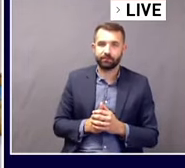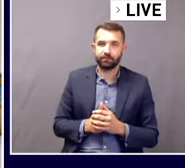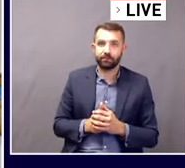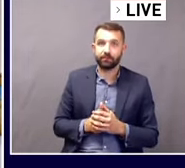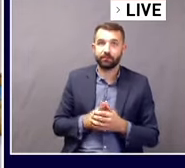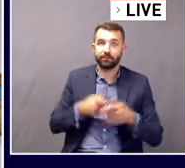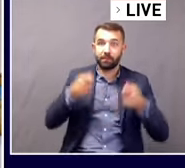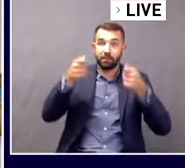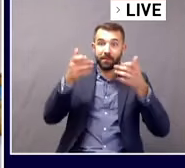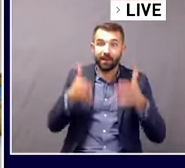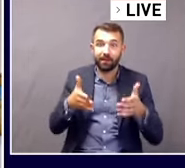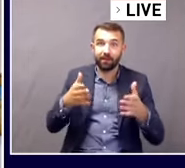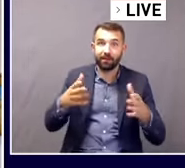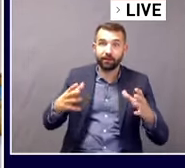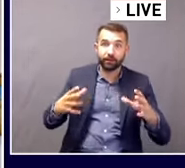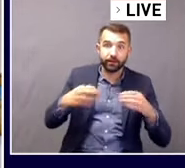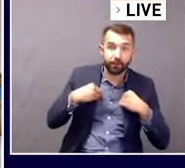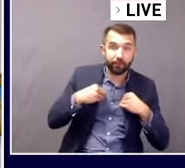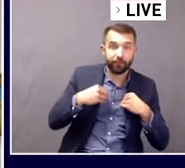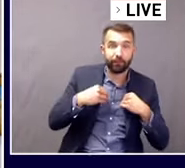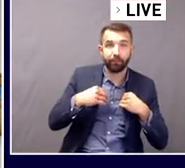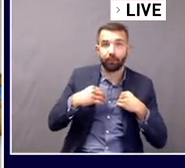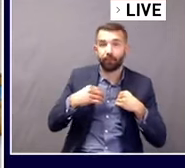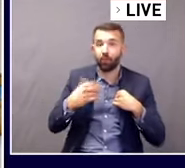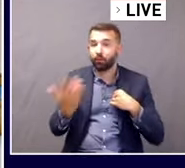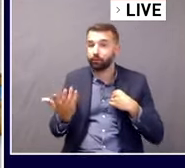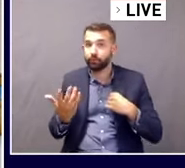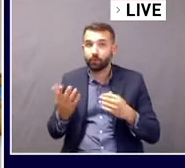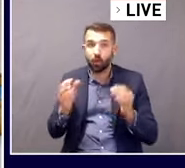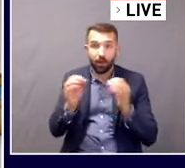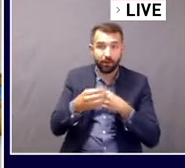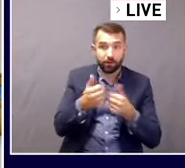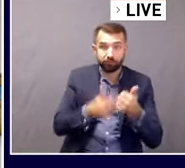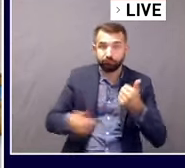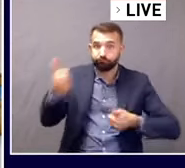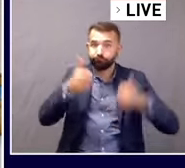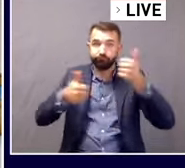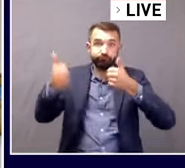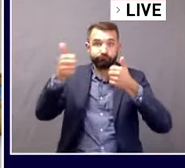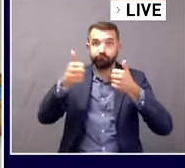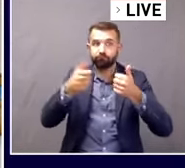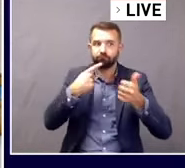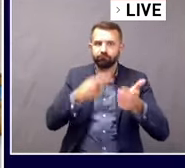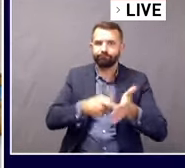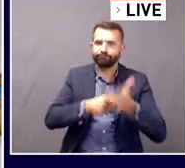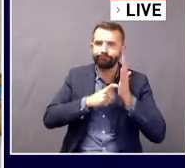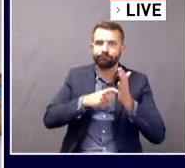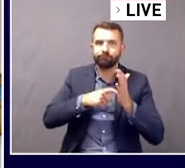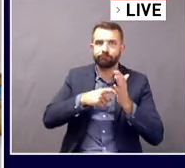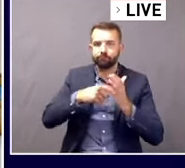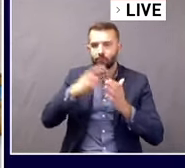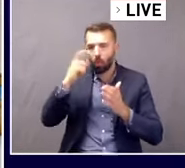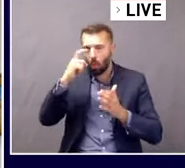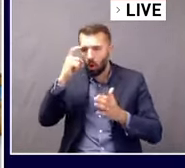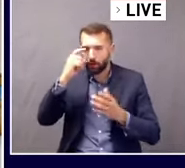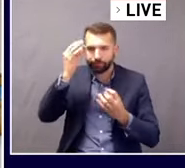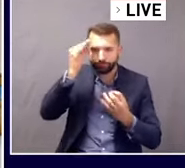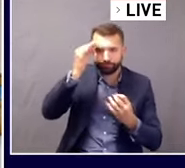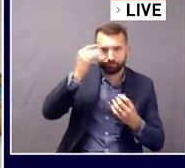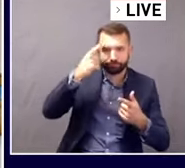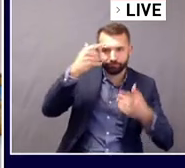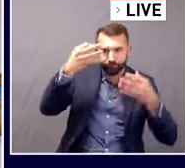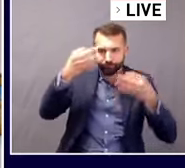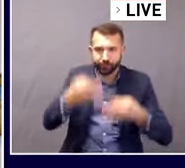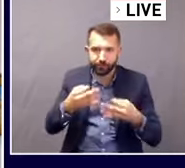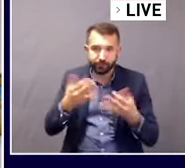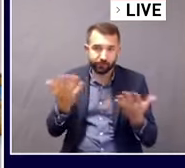owners of facilities and offices have to use good judgment about what their requirements should be